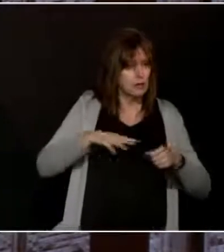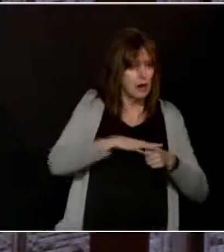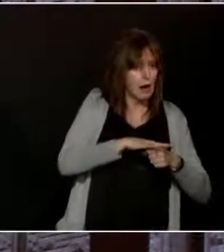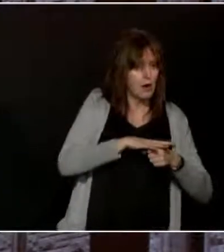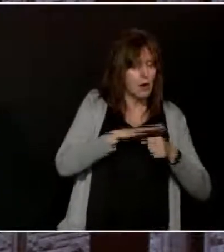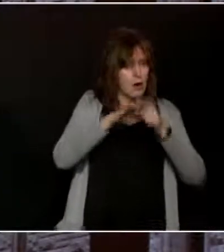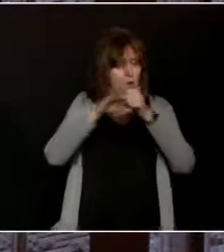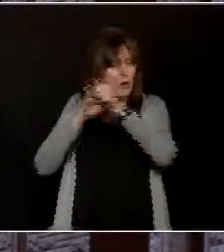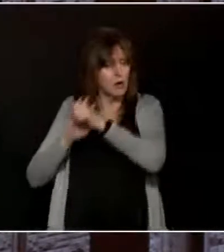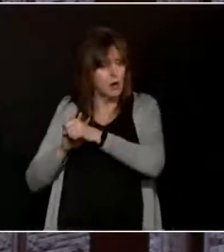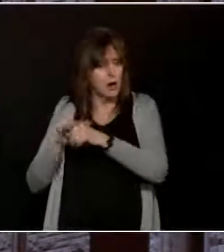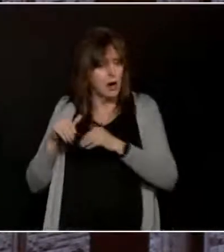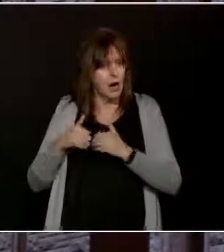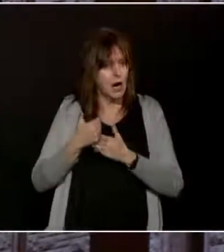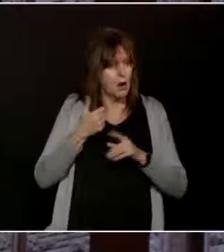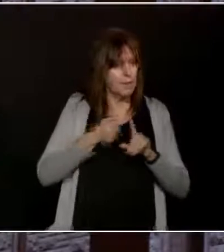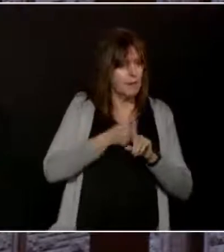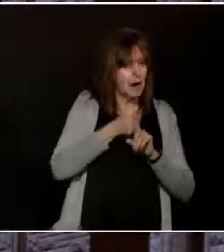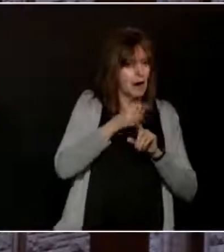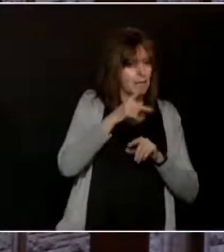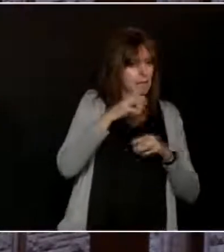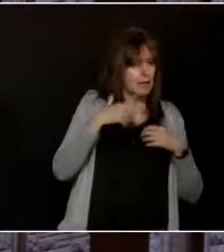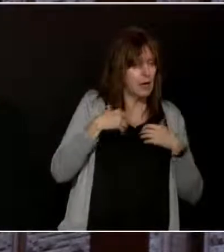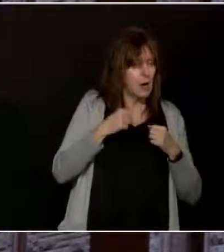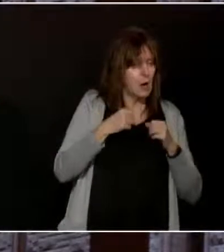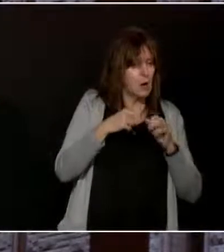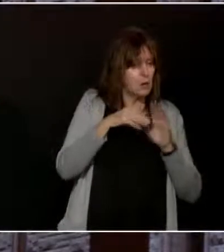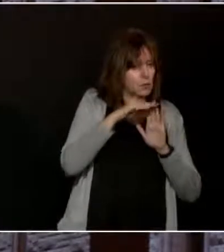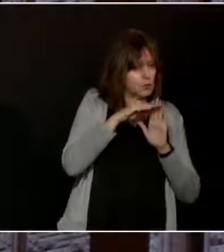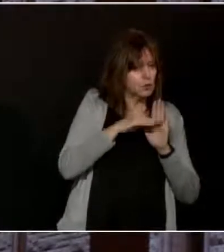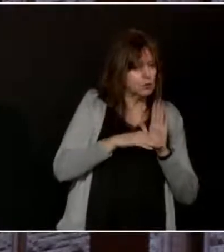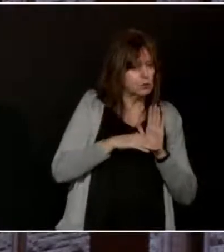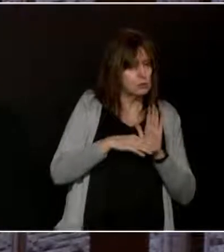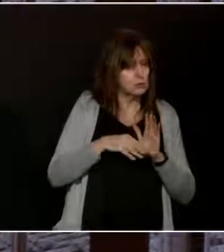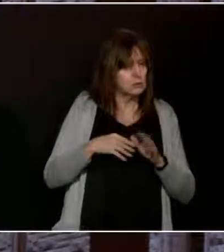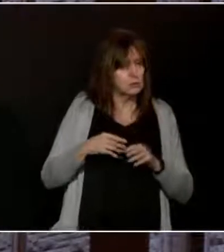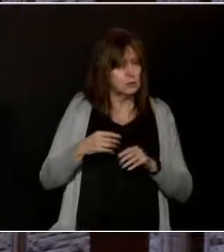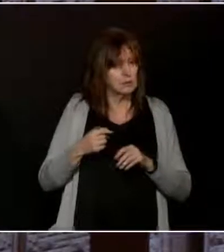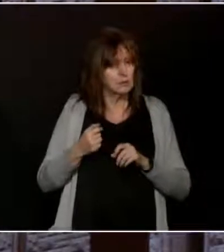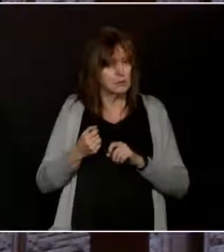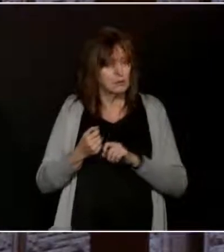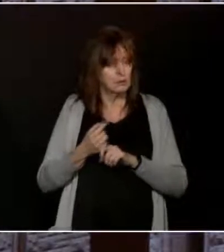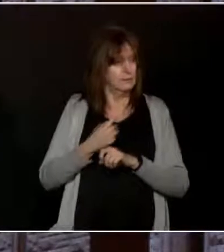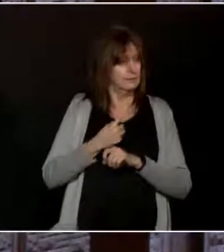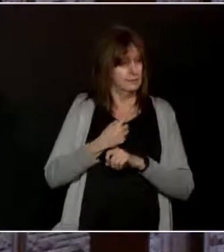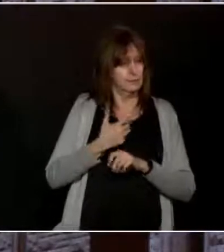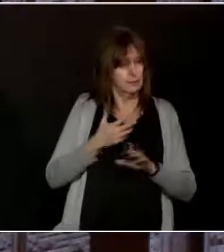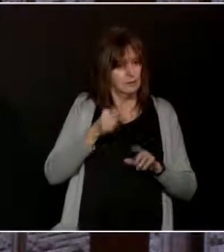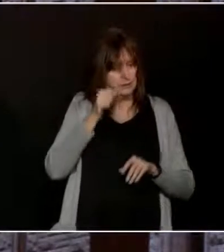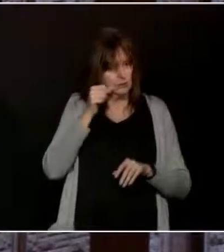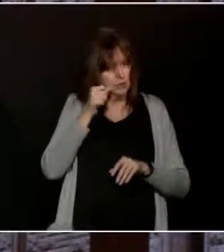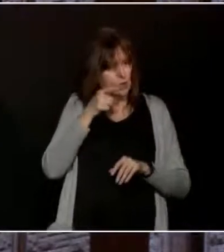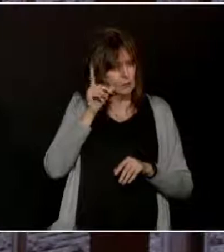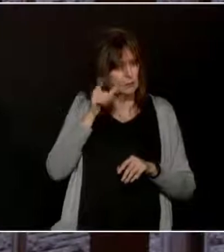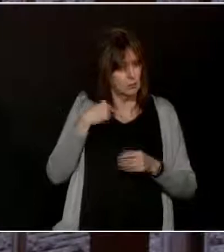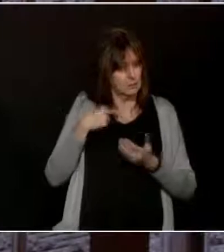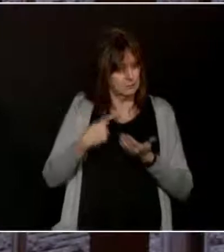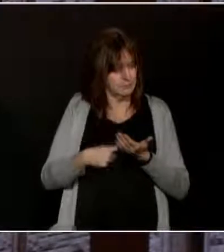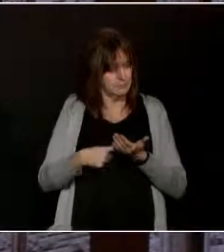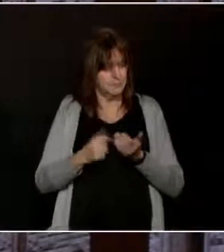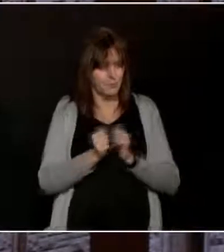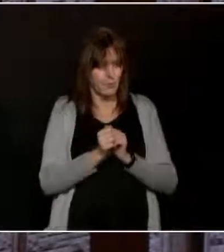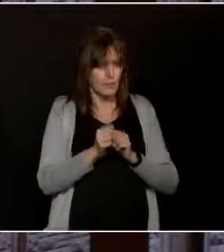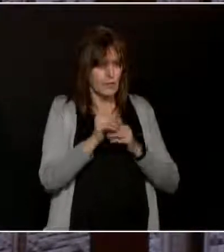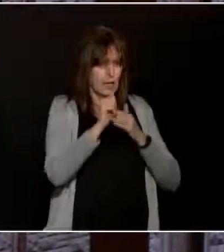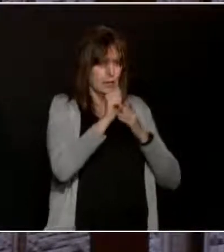health measures? We're having discussions even today with our leadership team on how might, could, and should that impact. What does that